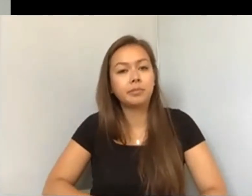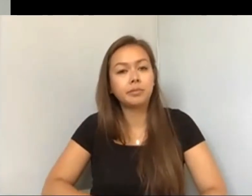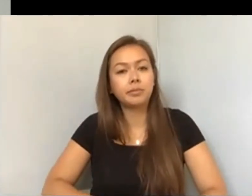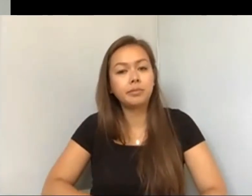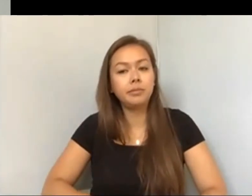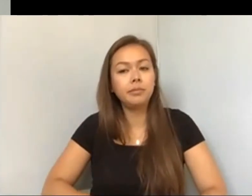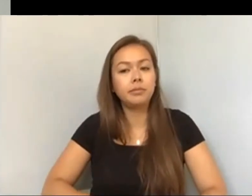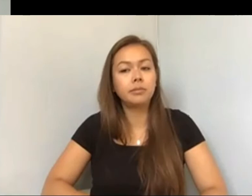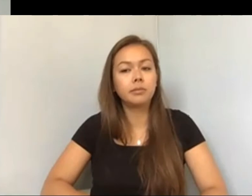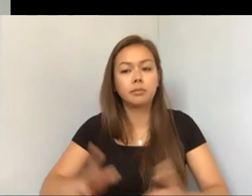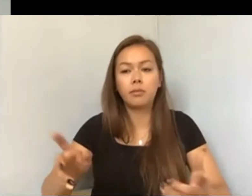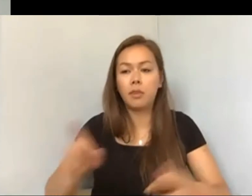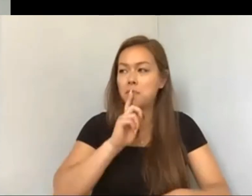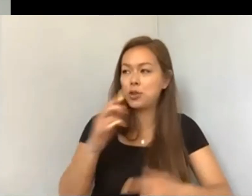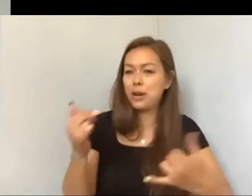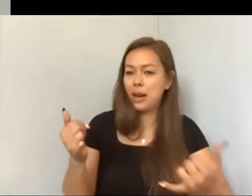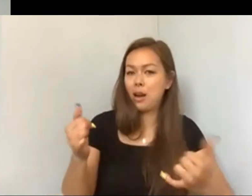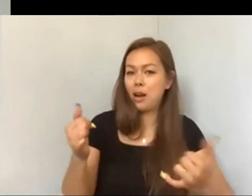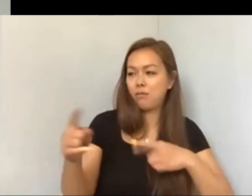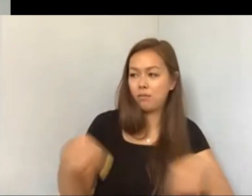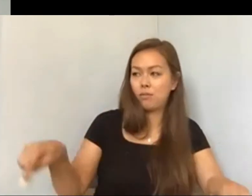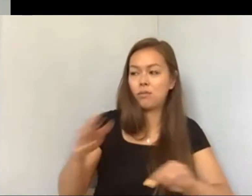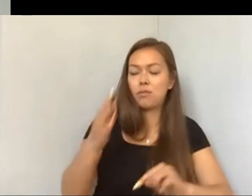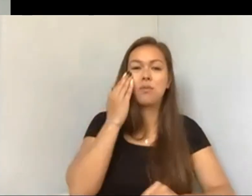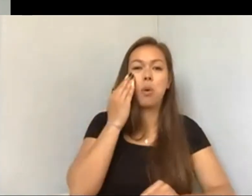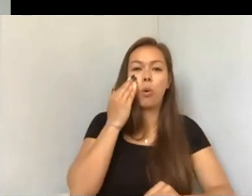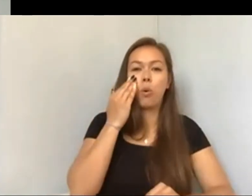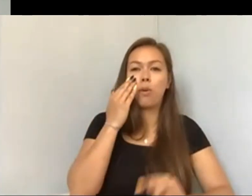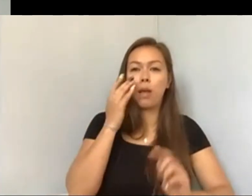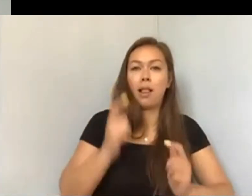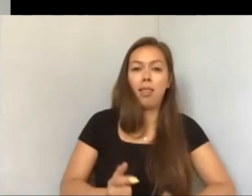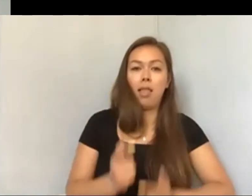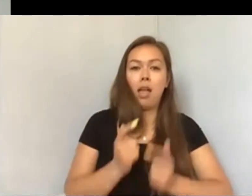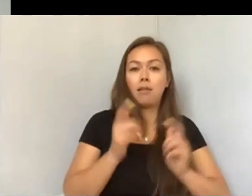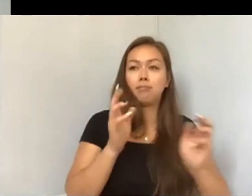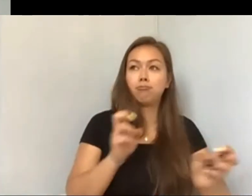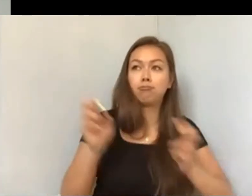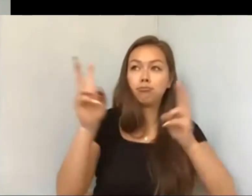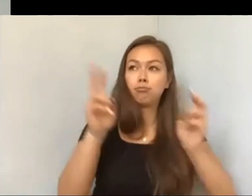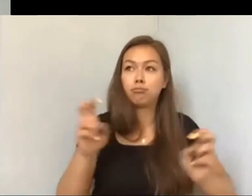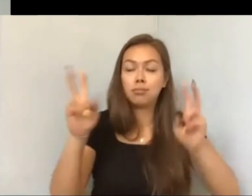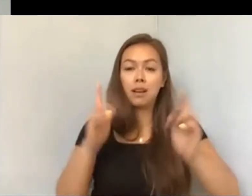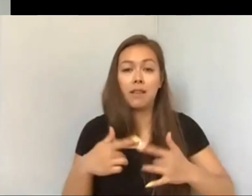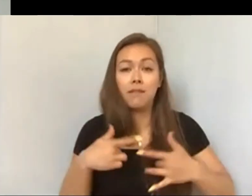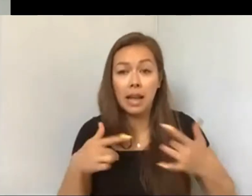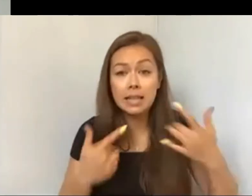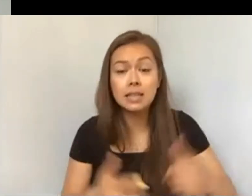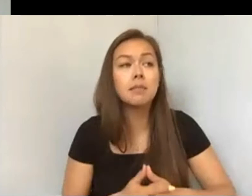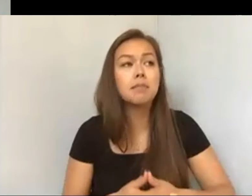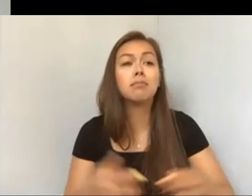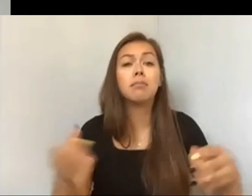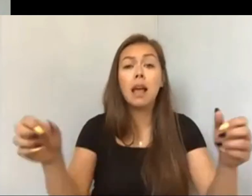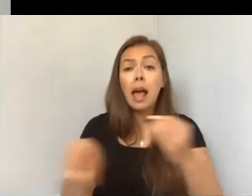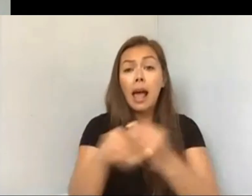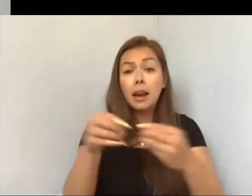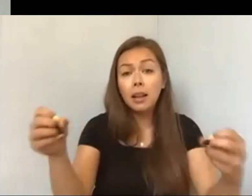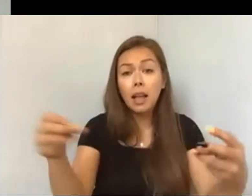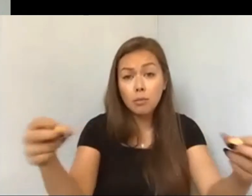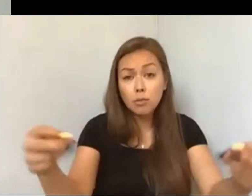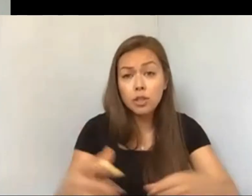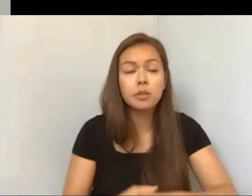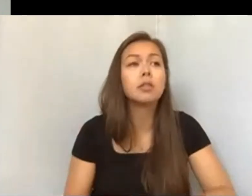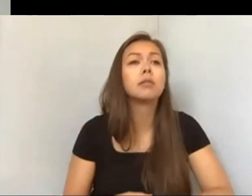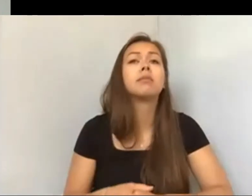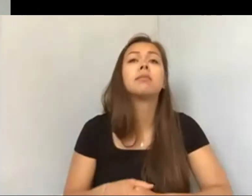live streaming events and being able to caption them, and the ability to, for instance,